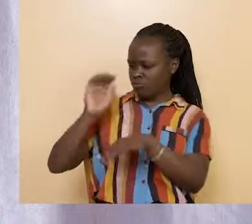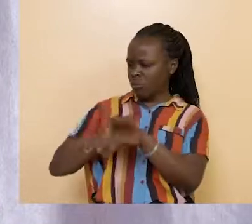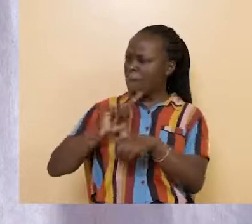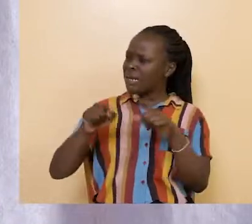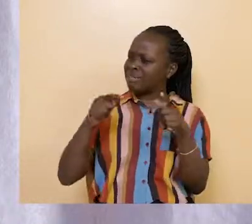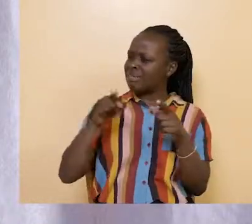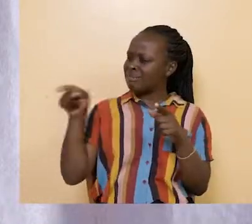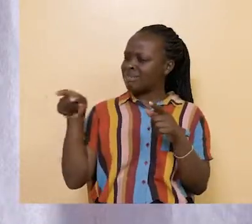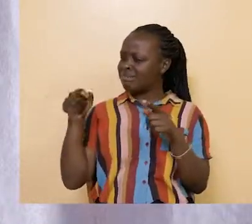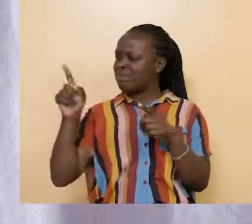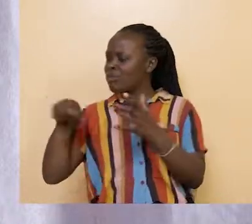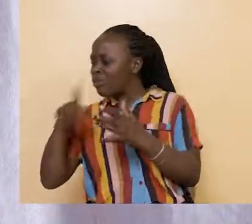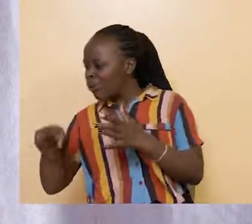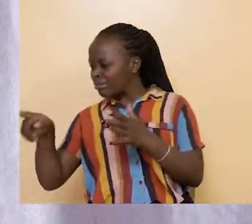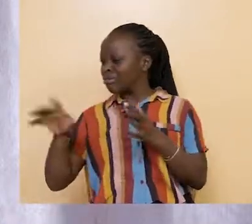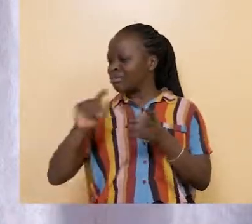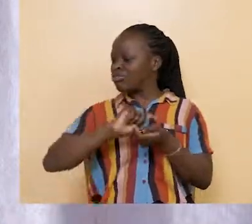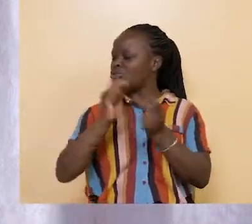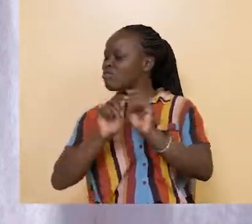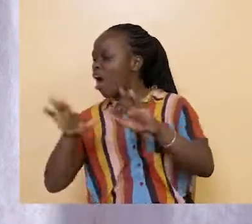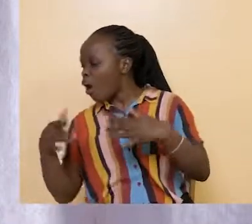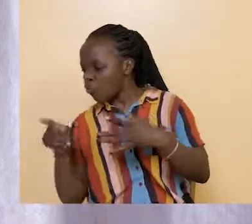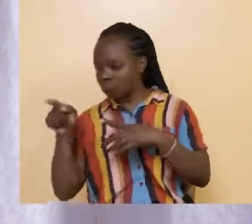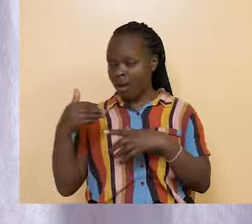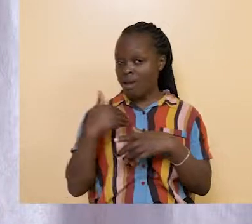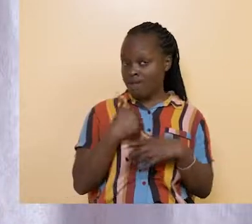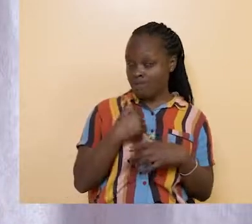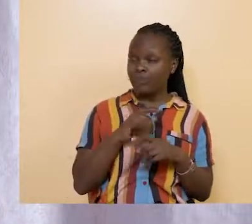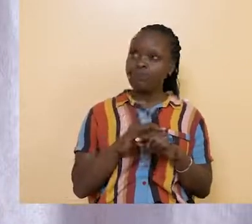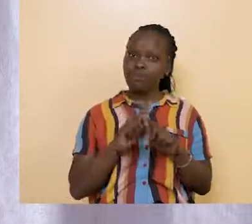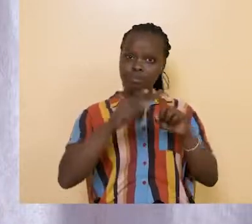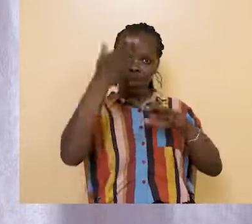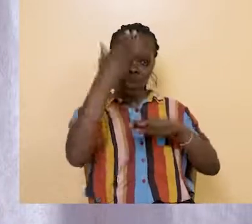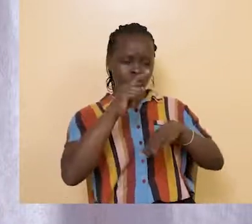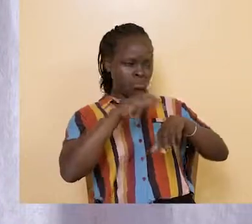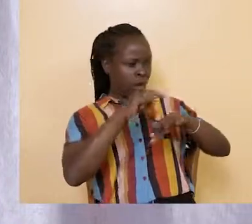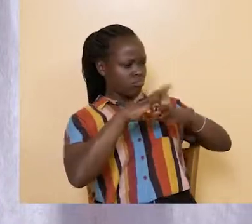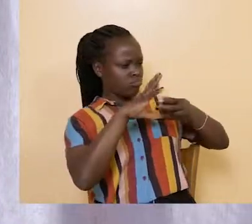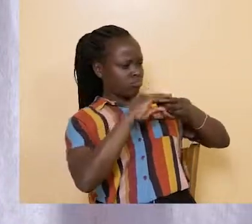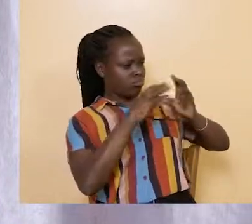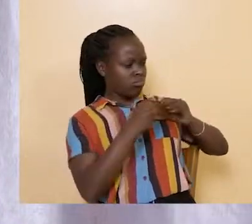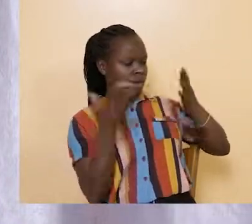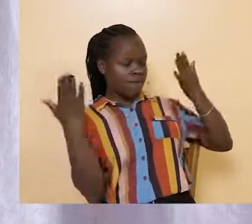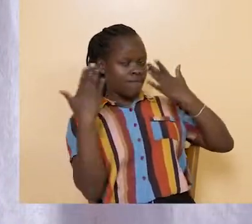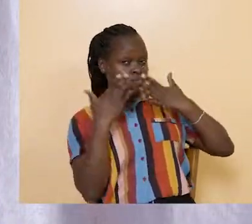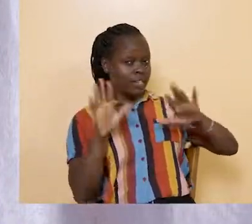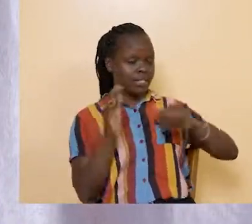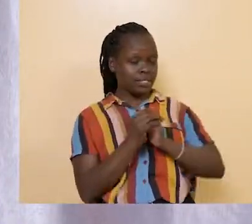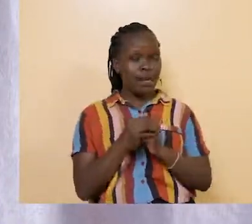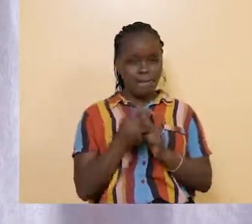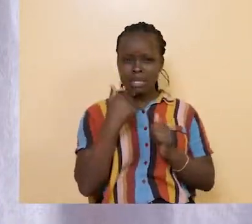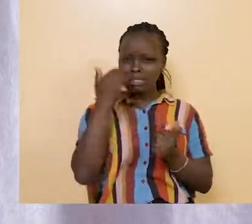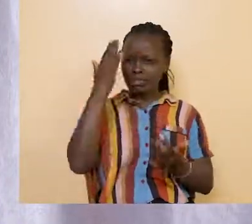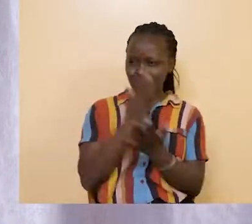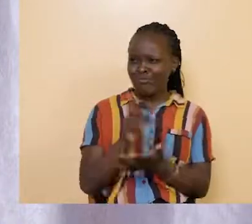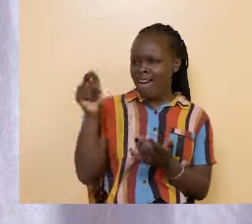and figure out what did go so well, what we need to work on. But when God was done with creation at the end of day six, I can